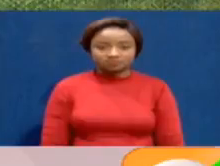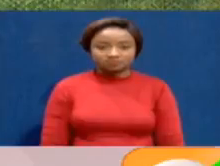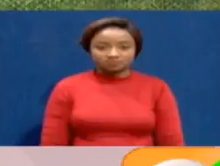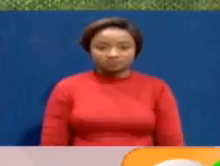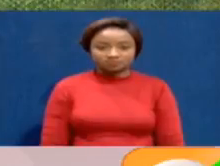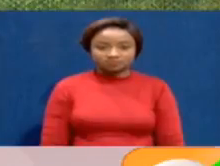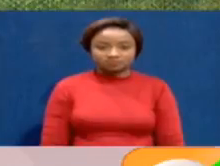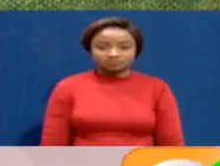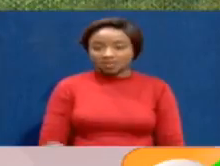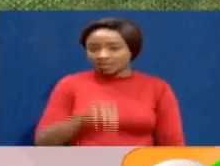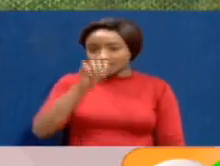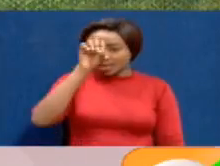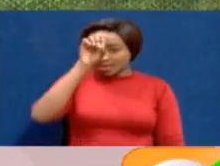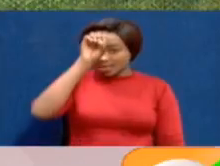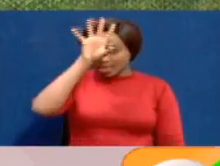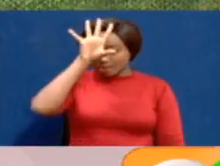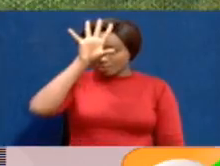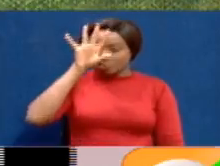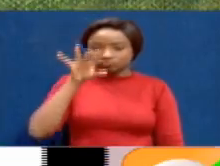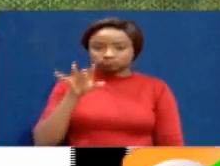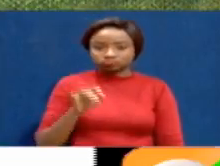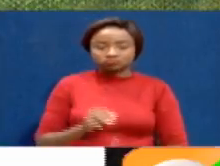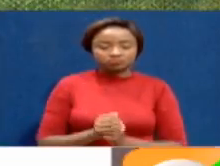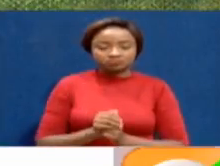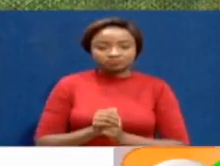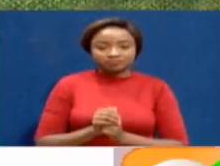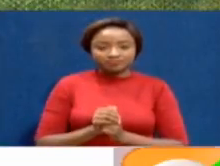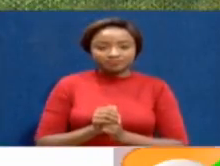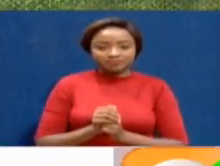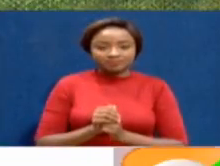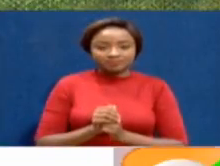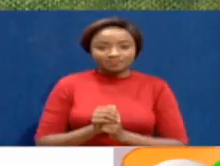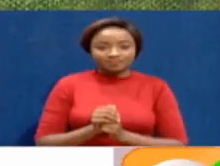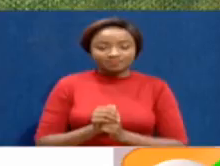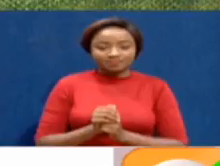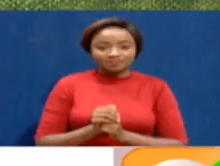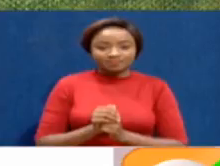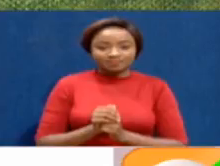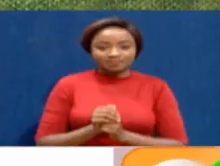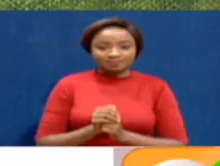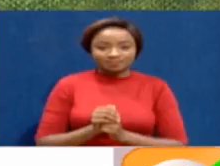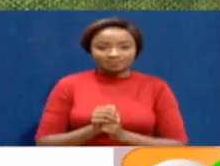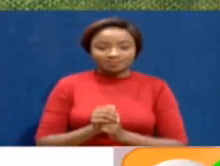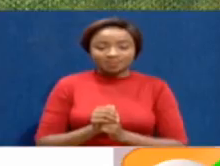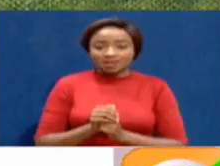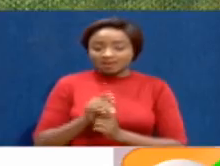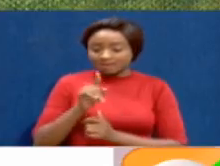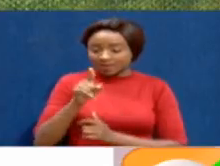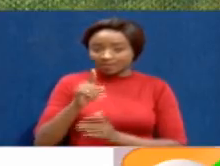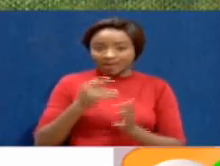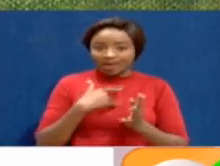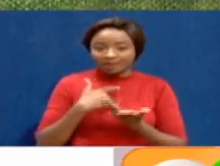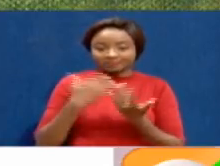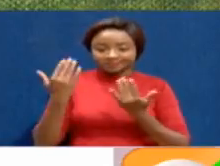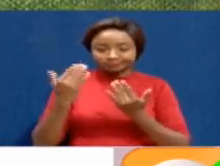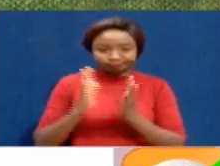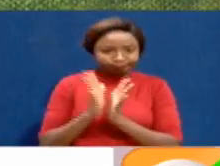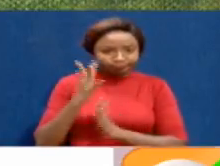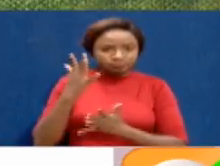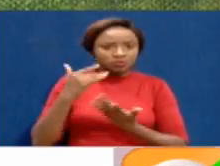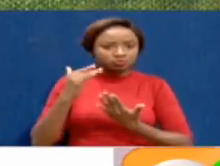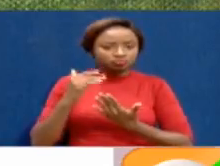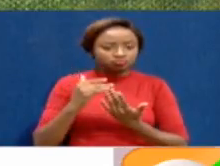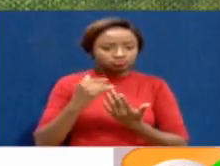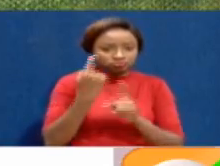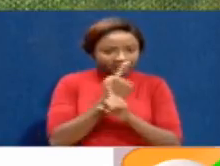And Kiambu Golf Club today hosted the Inooro Golf Day to celebrate the viewers of Royal Media's Inooro TV across